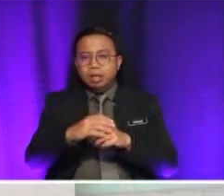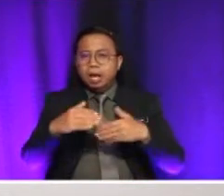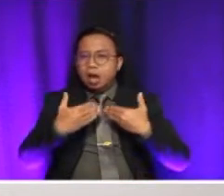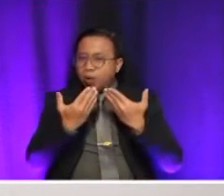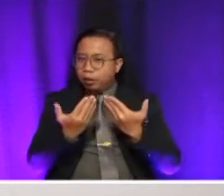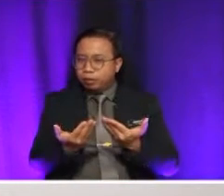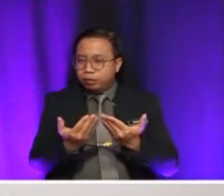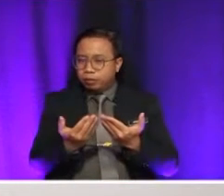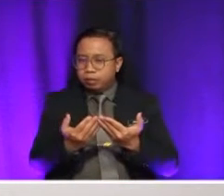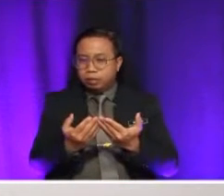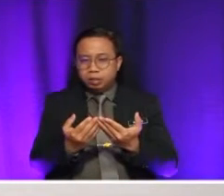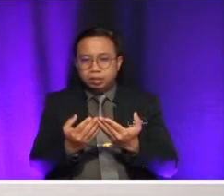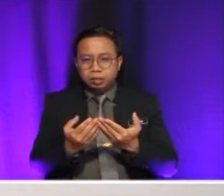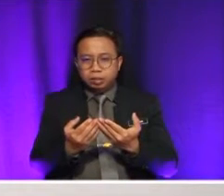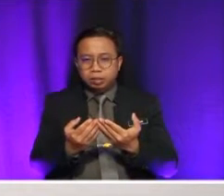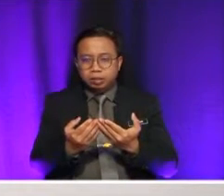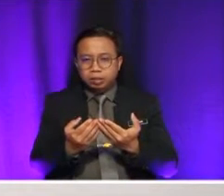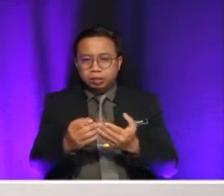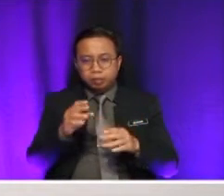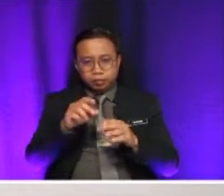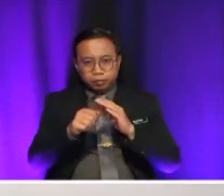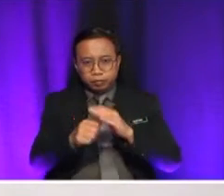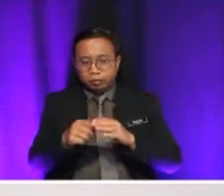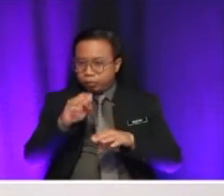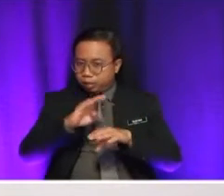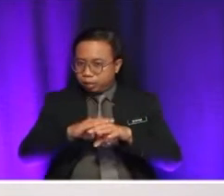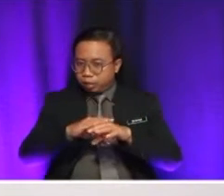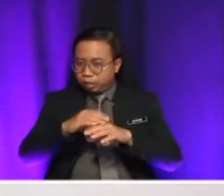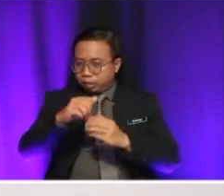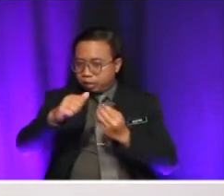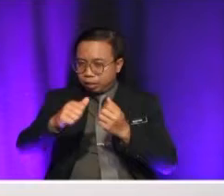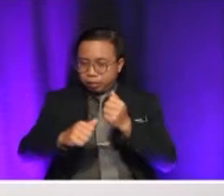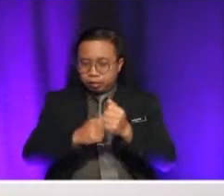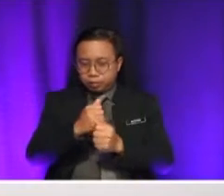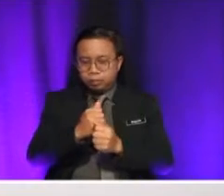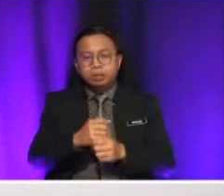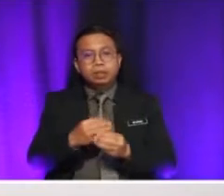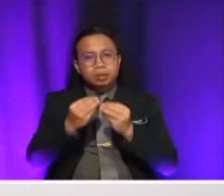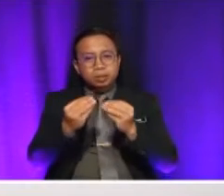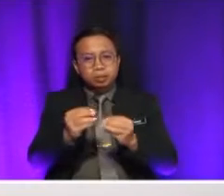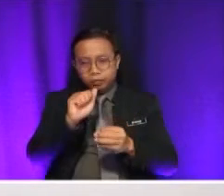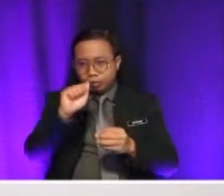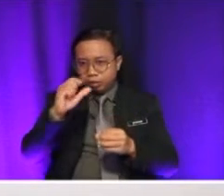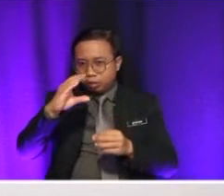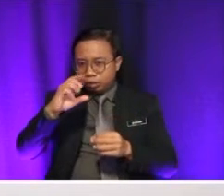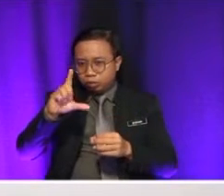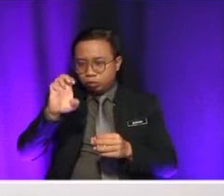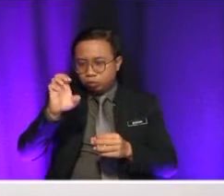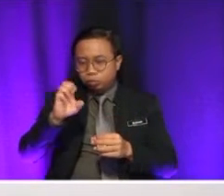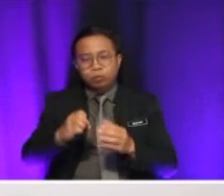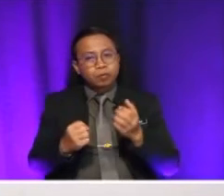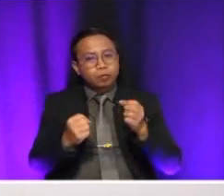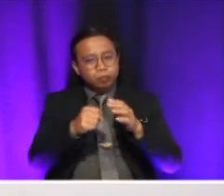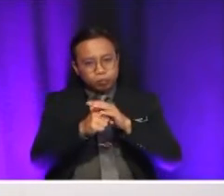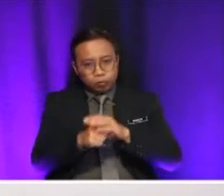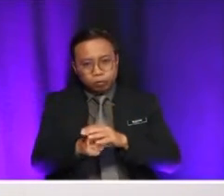however. These, however, are harmful to the environment. And the sentence before actually gives a clue where people are forced to use